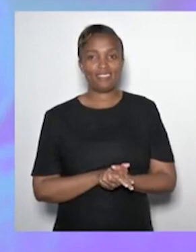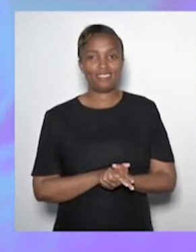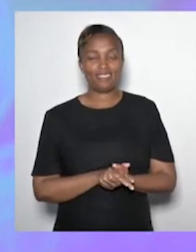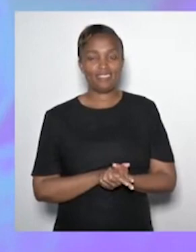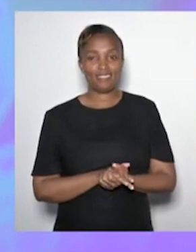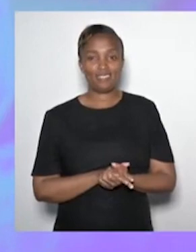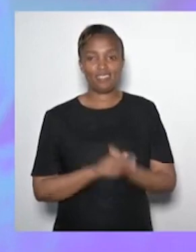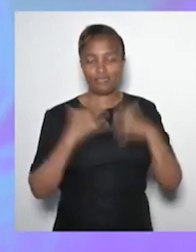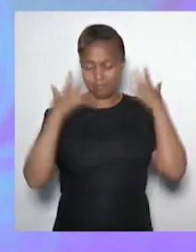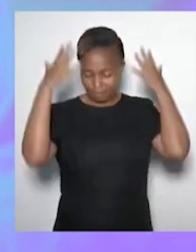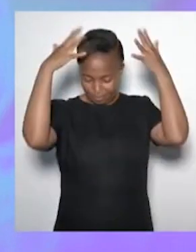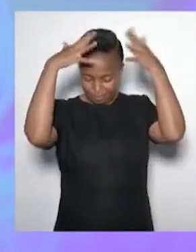Bishop Musa,